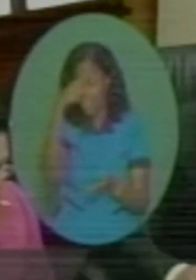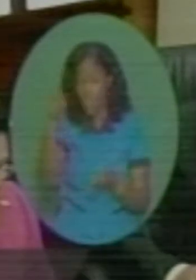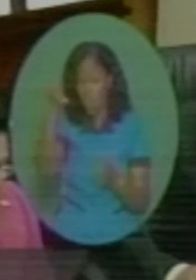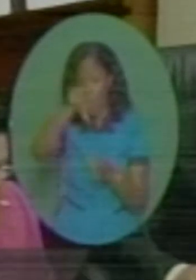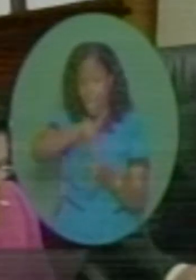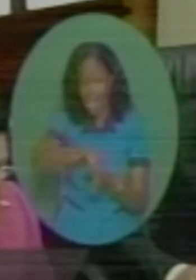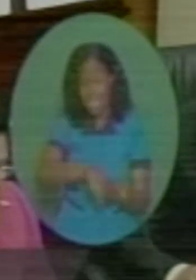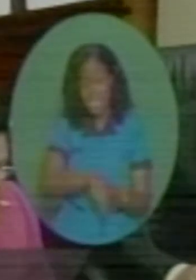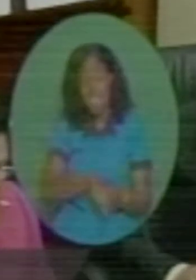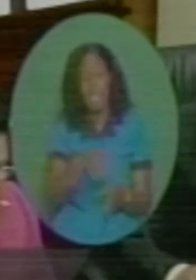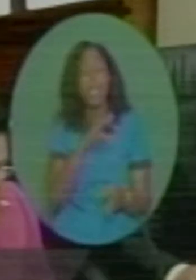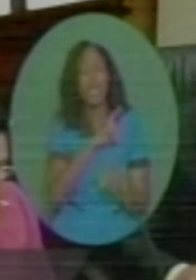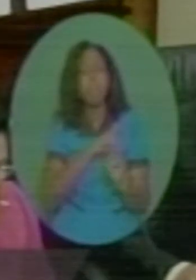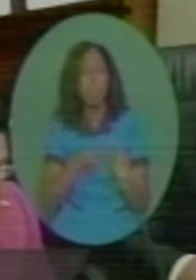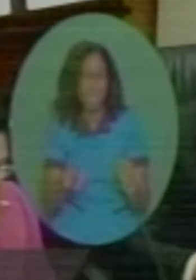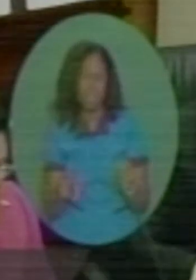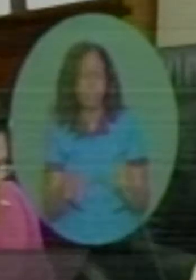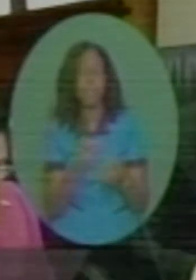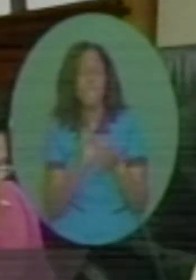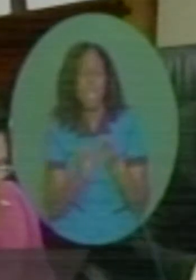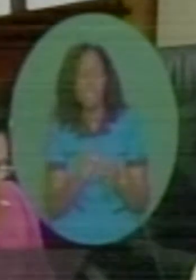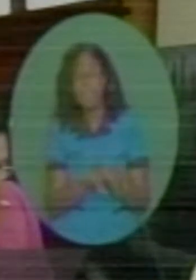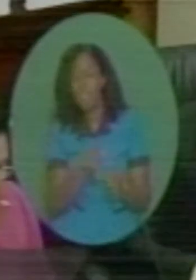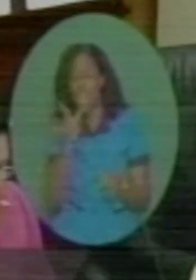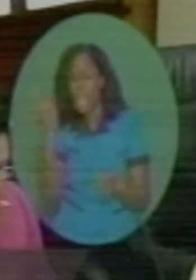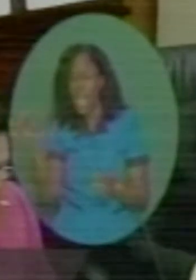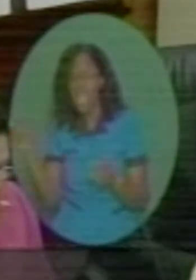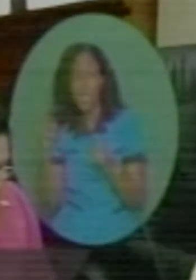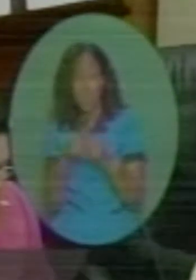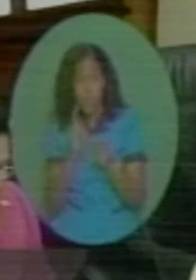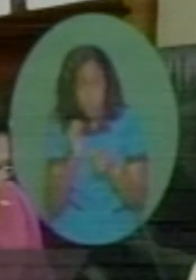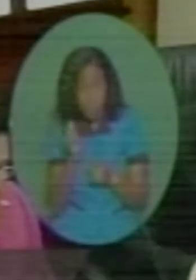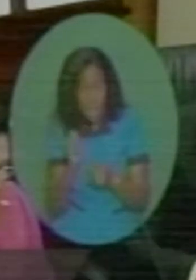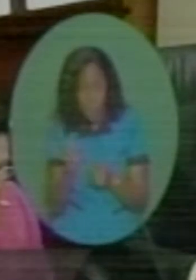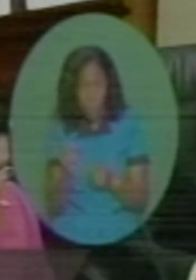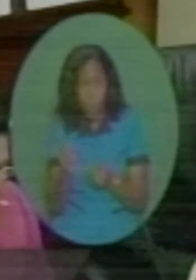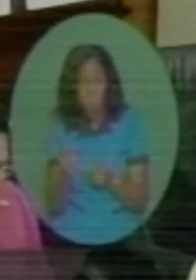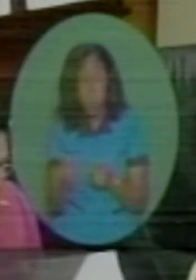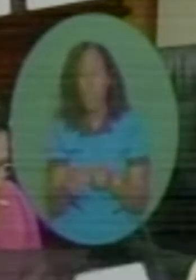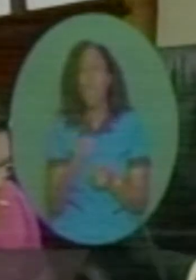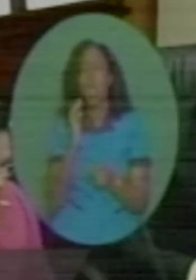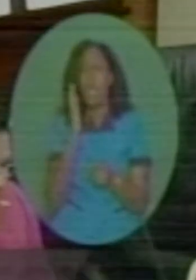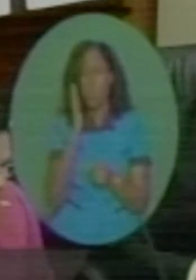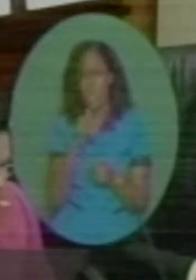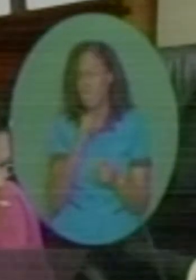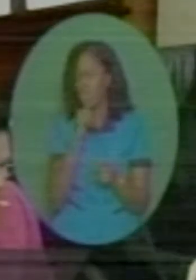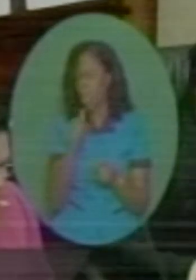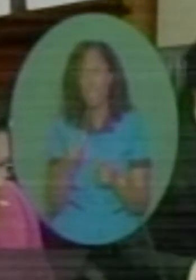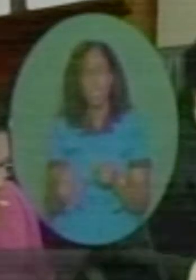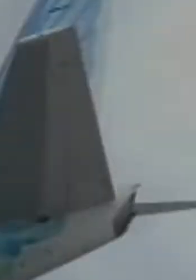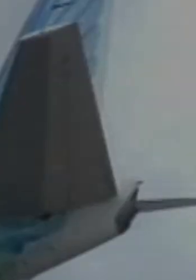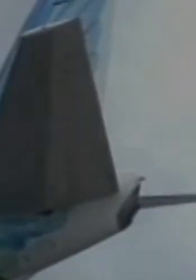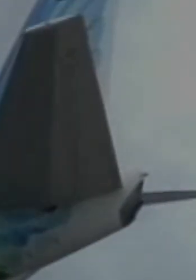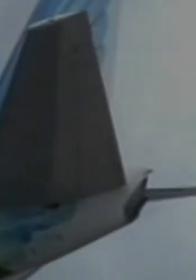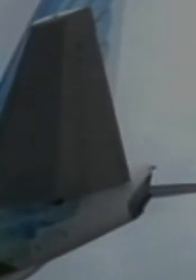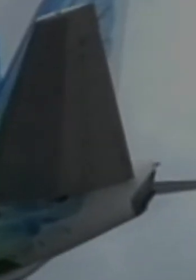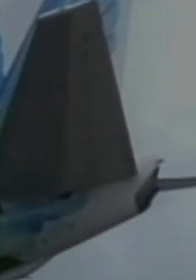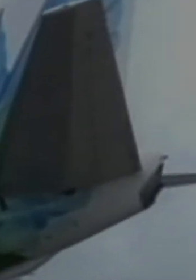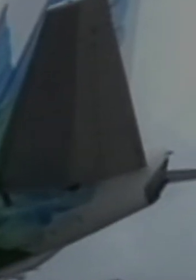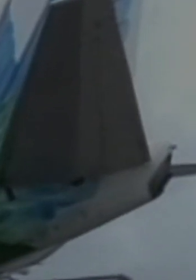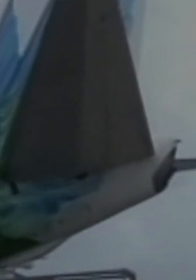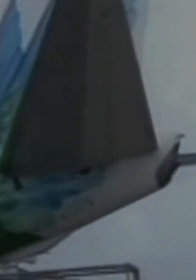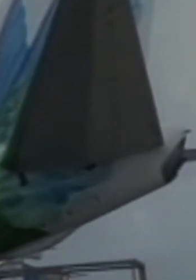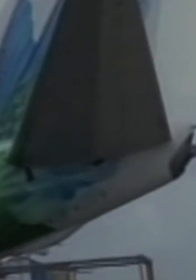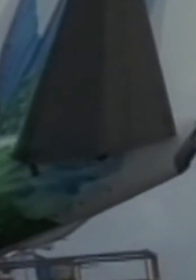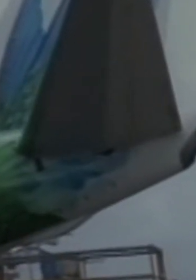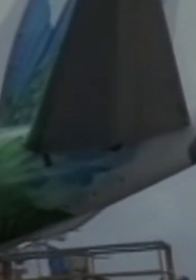by the Board of Caribbean Airlines Limited that the removal of the fuel subsidy will not impact the ticket pricing policy. This announcement